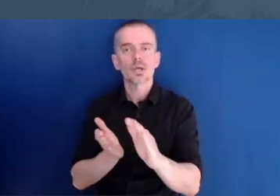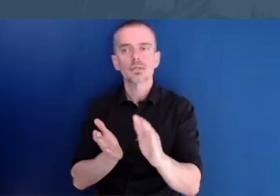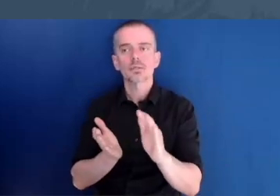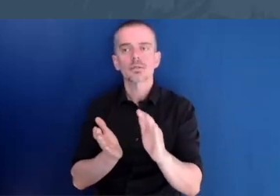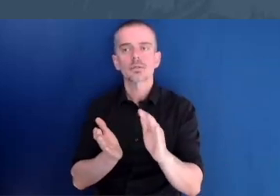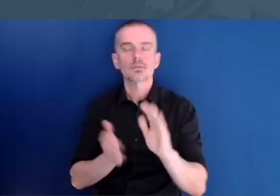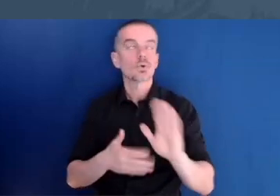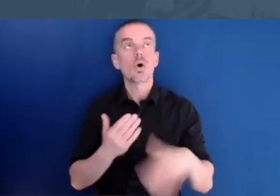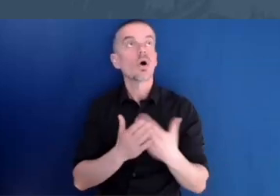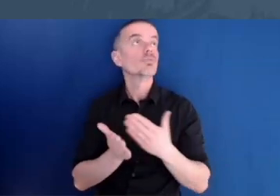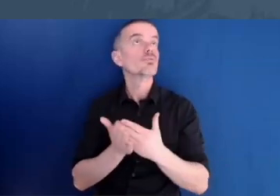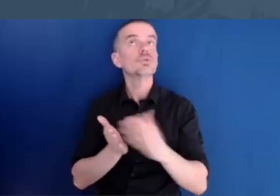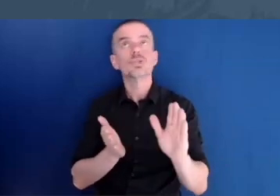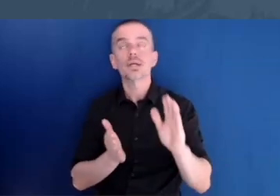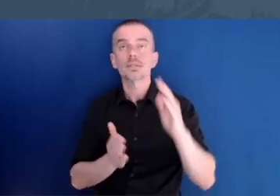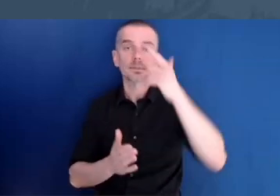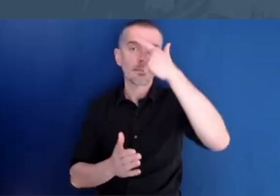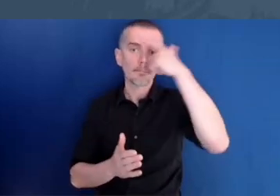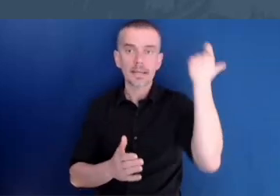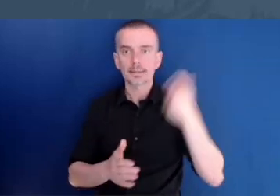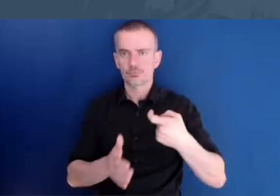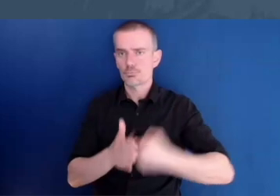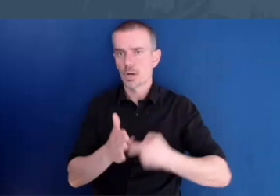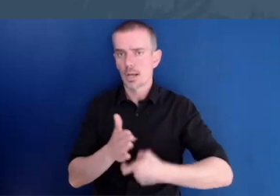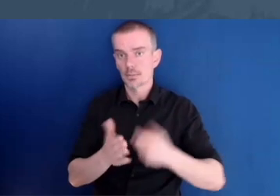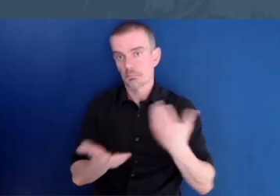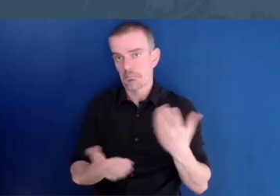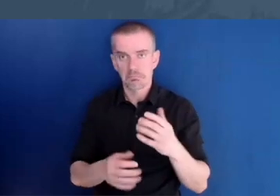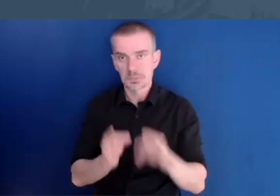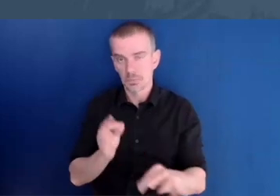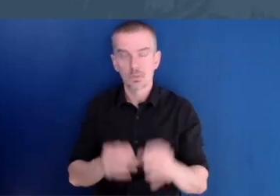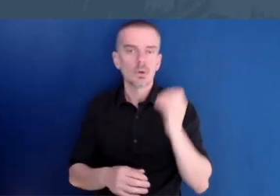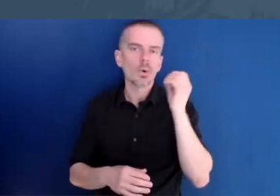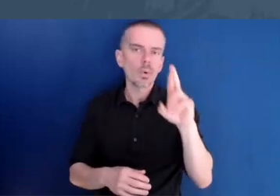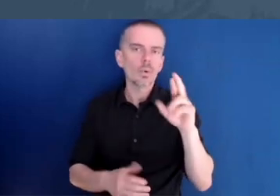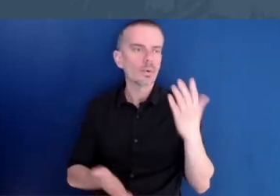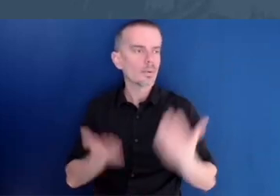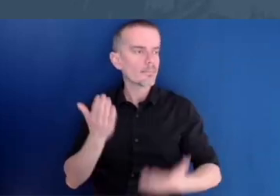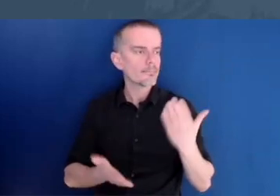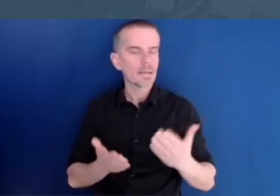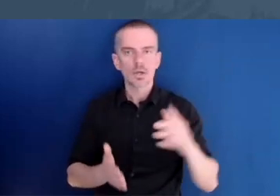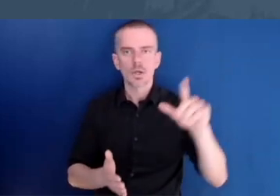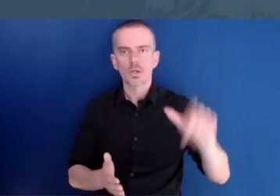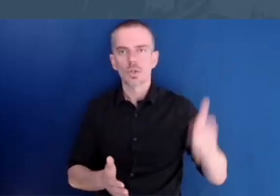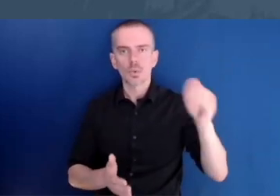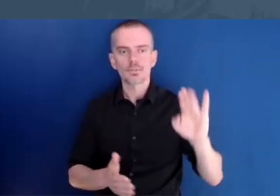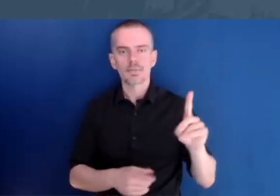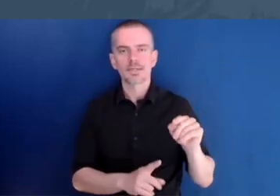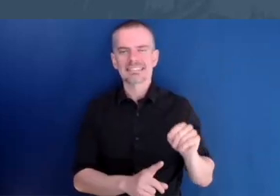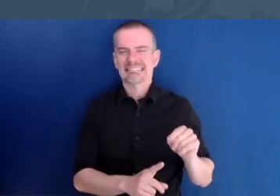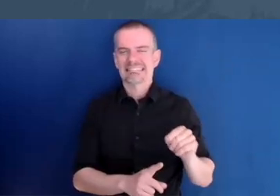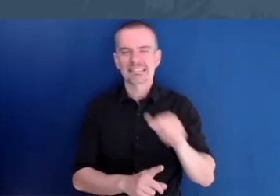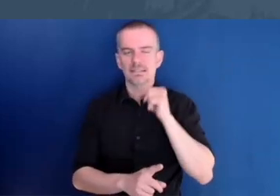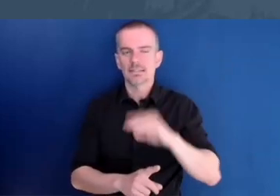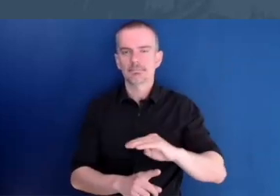so all of our rejections were solely on the basis of price, or maybe we had the lowest bid, but they didn't meet all